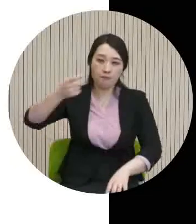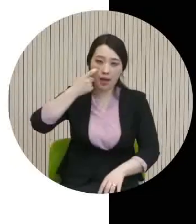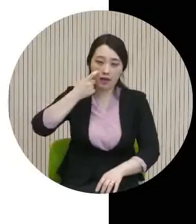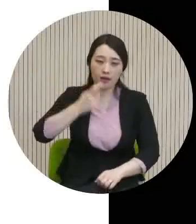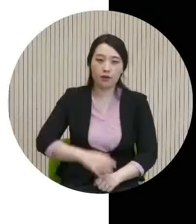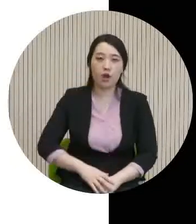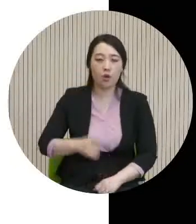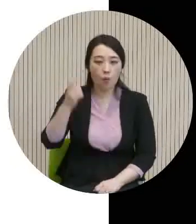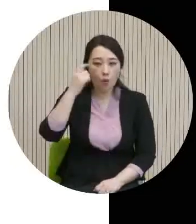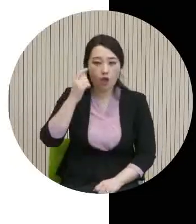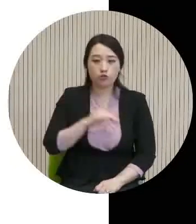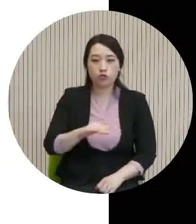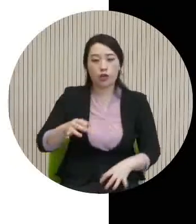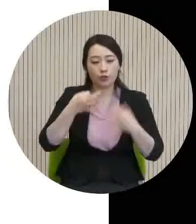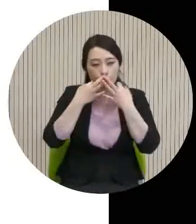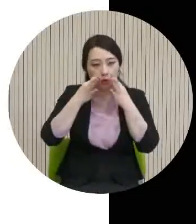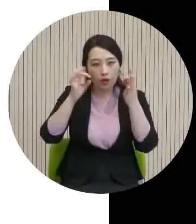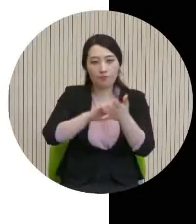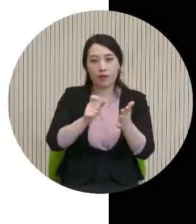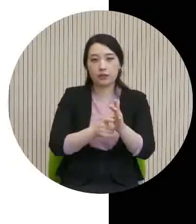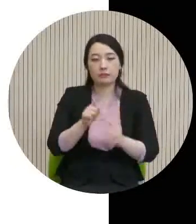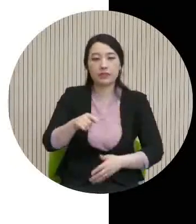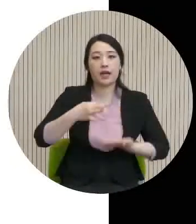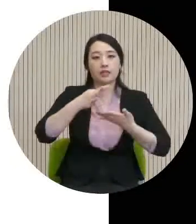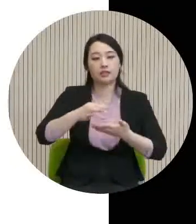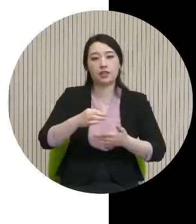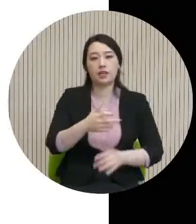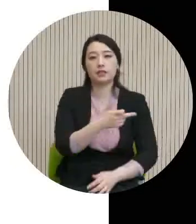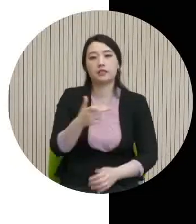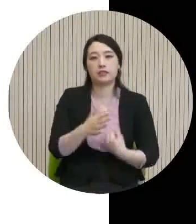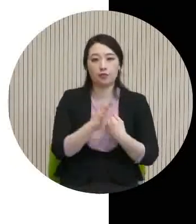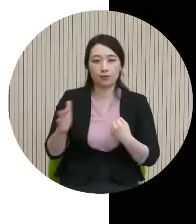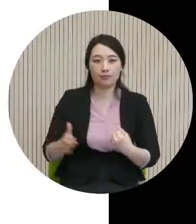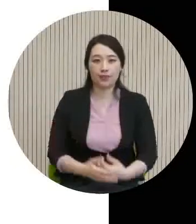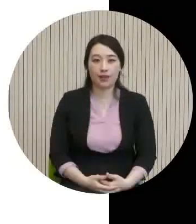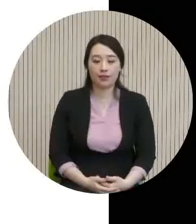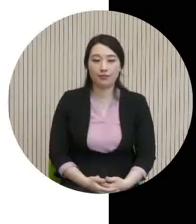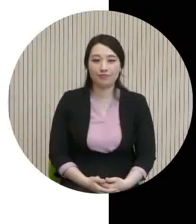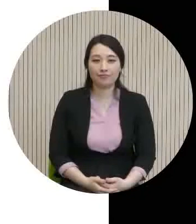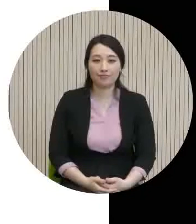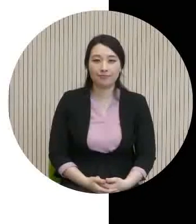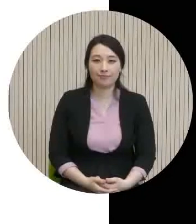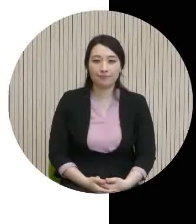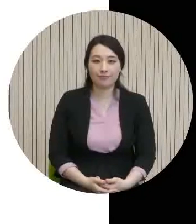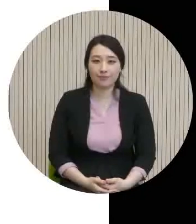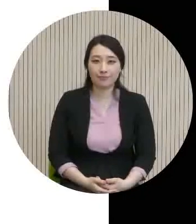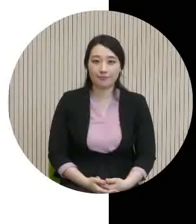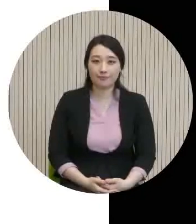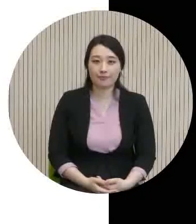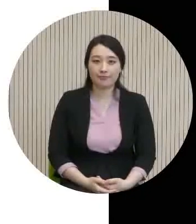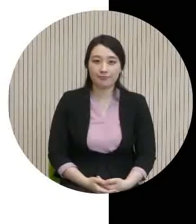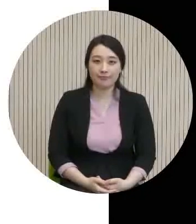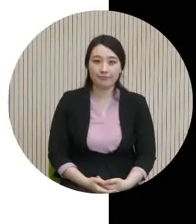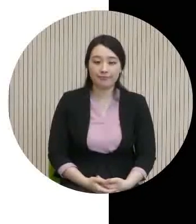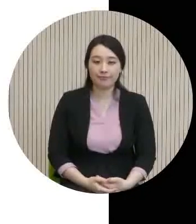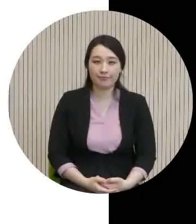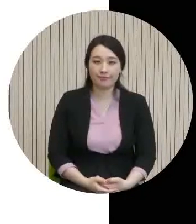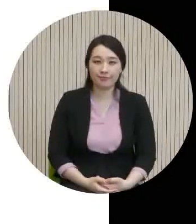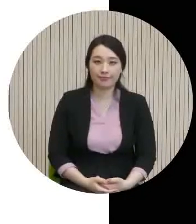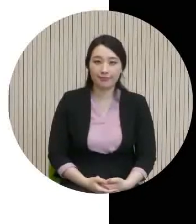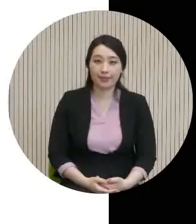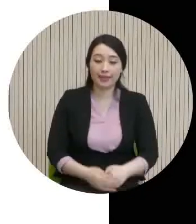activities tend to be challenging. With that, I hope to be able to address any questions we have in